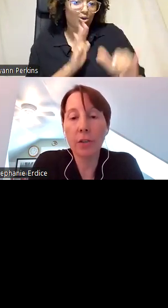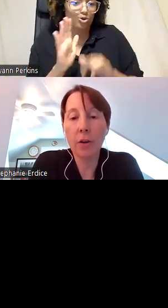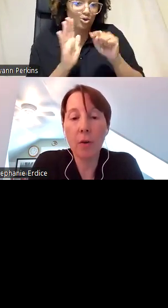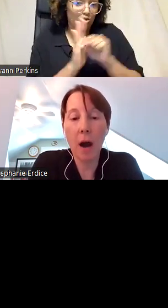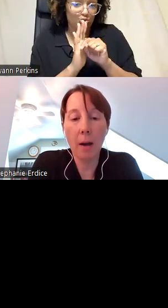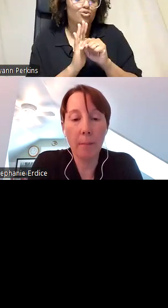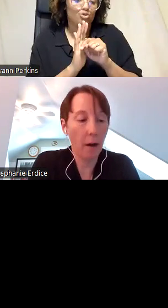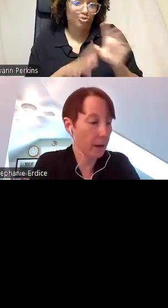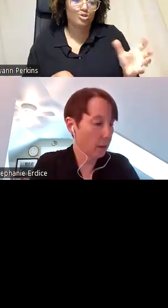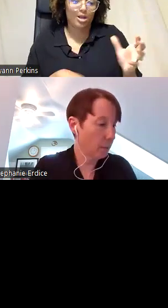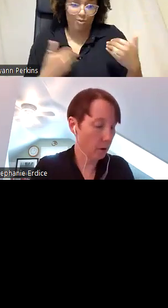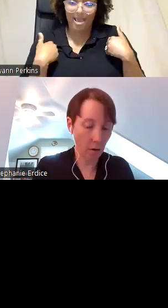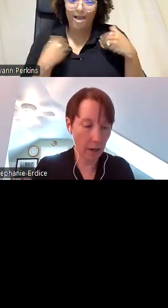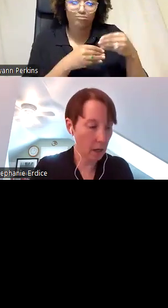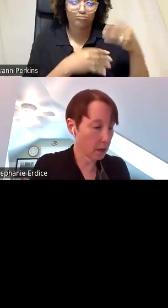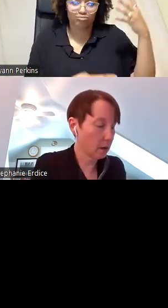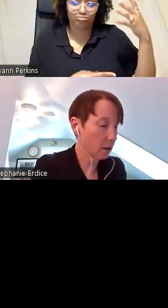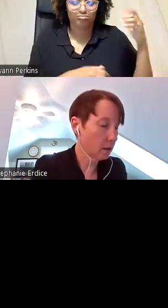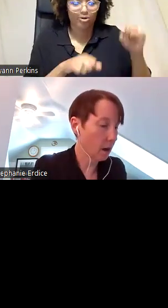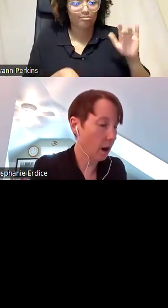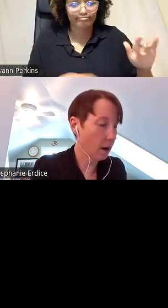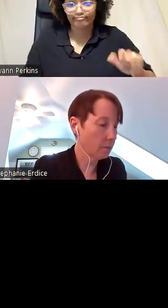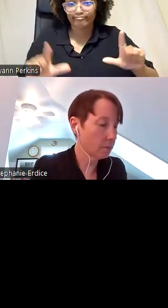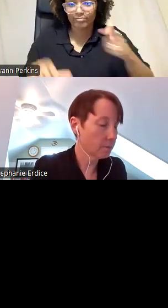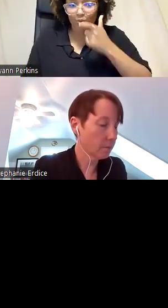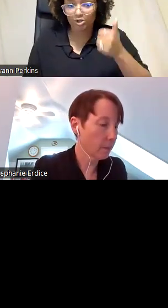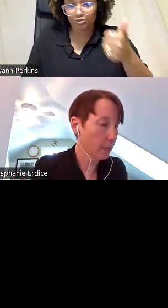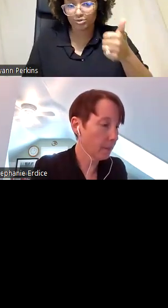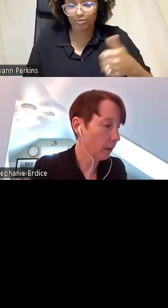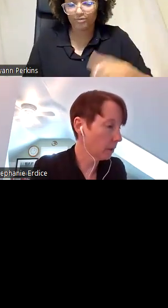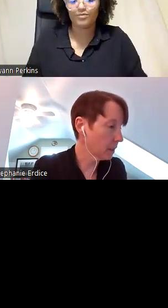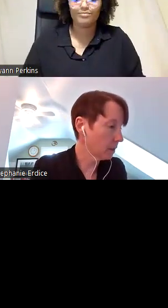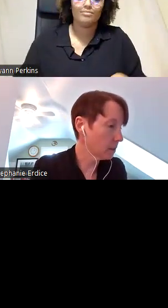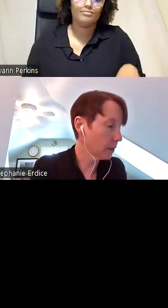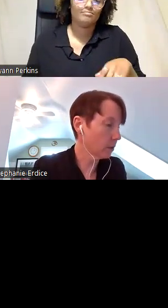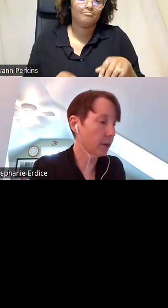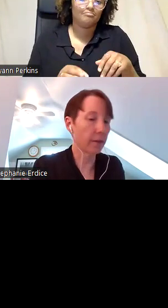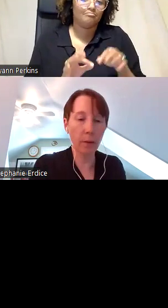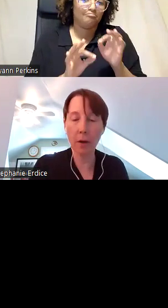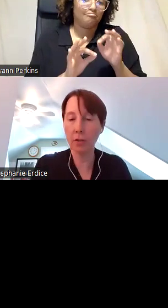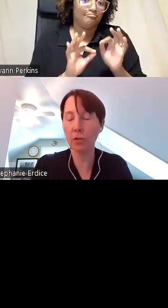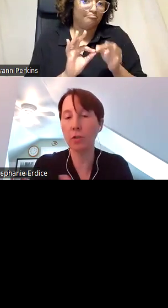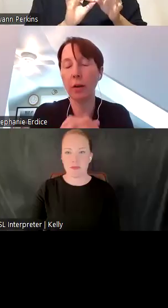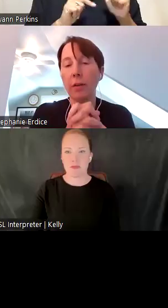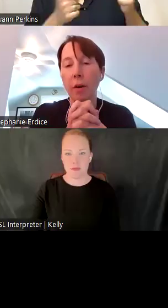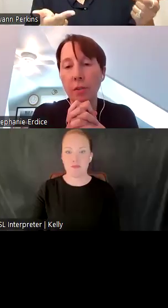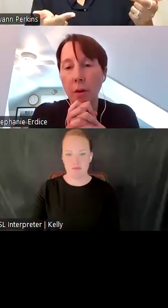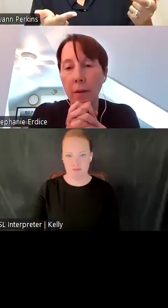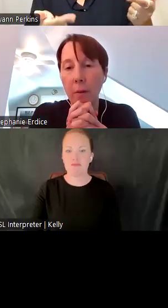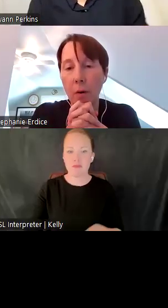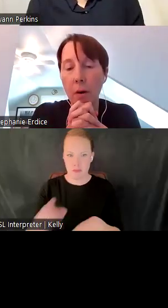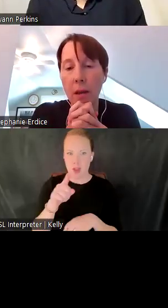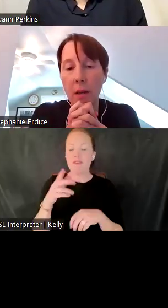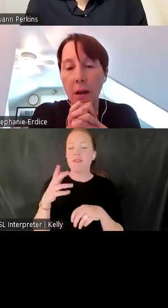They're also available in oh, I wrote it down to make sure. They're available on the YouTube channel. They're